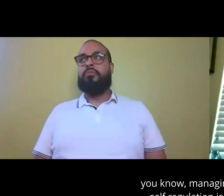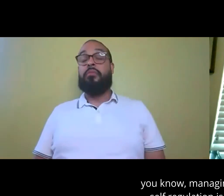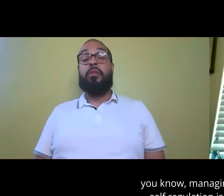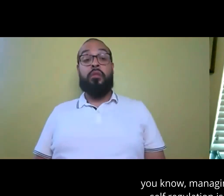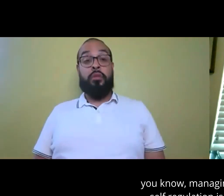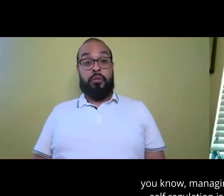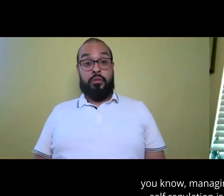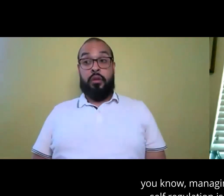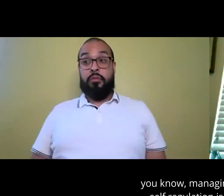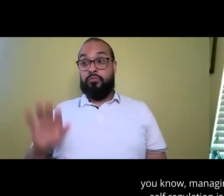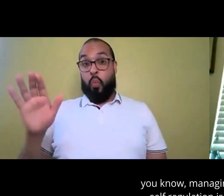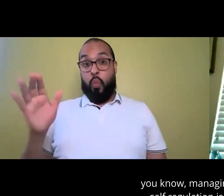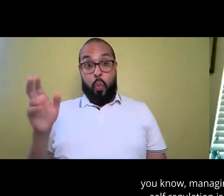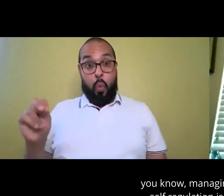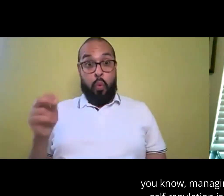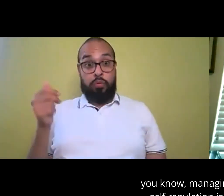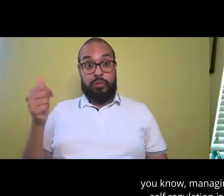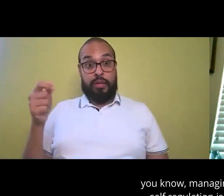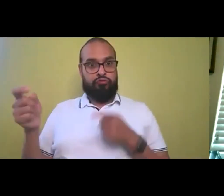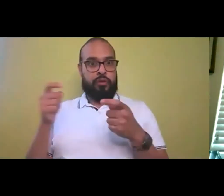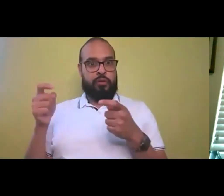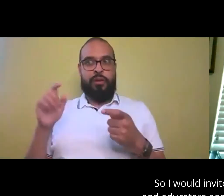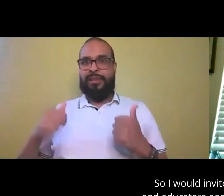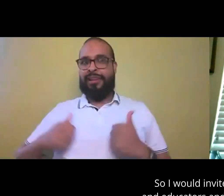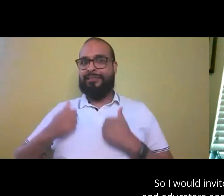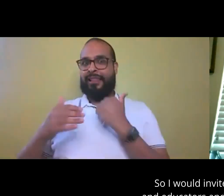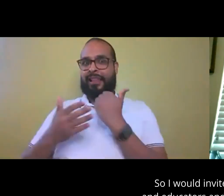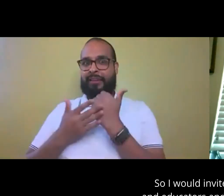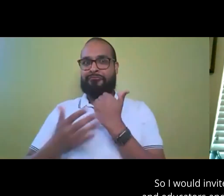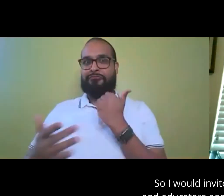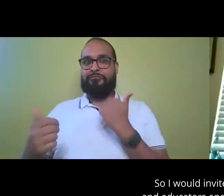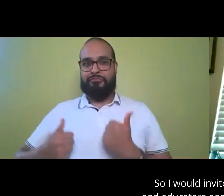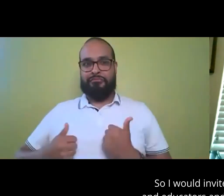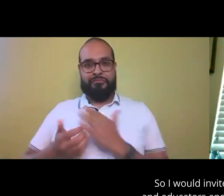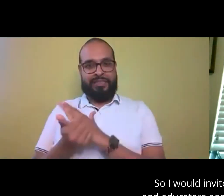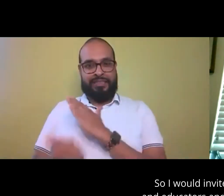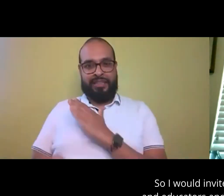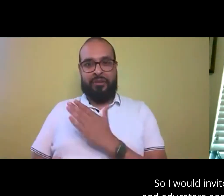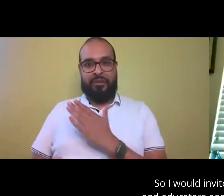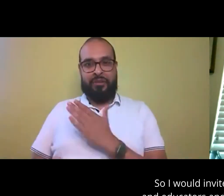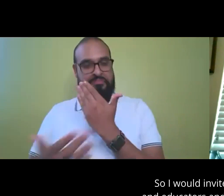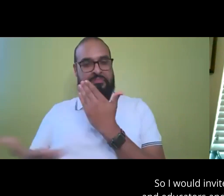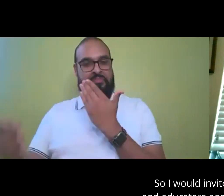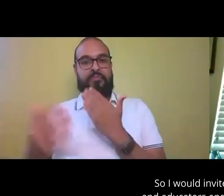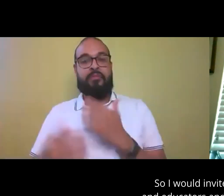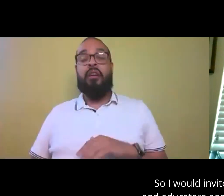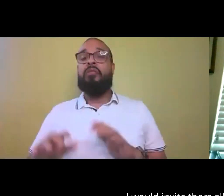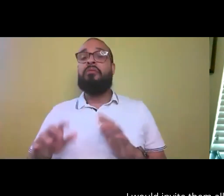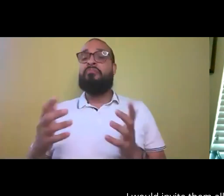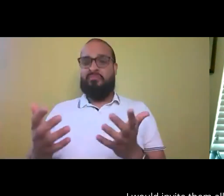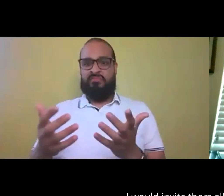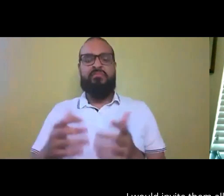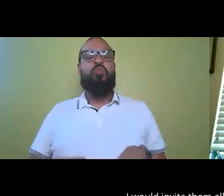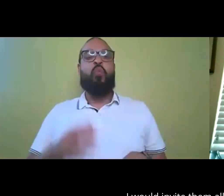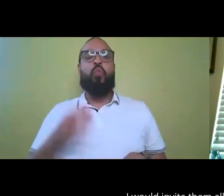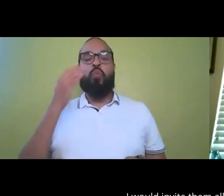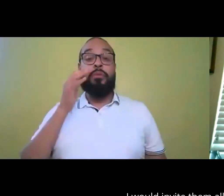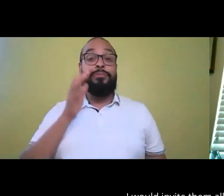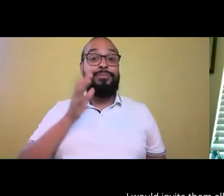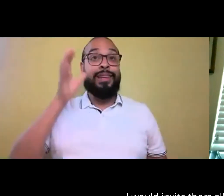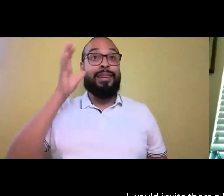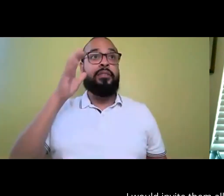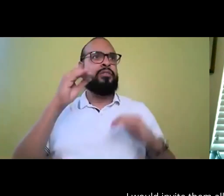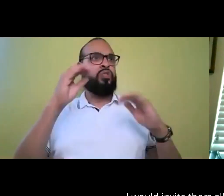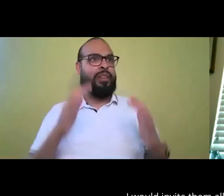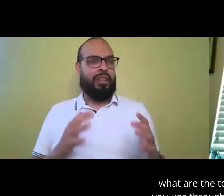own self-regulation is a life skill. So I would invite parents and educators and the guests, I would invite them all to